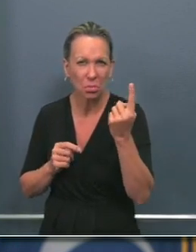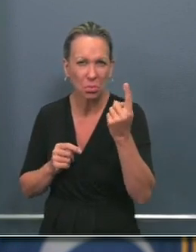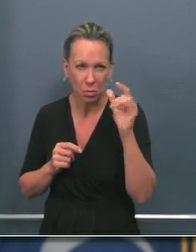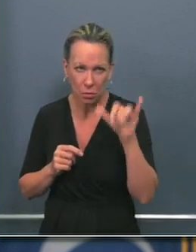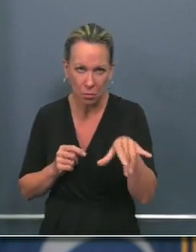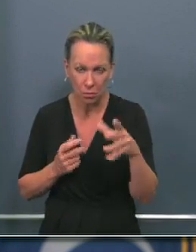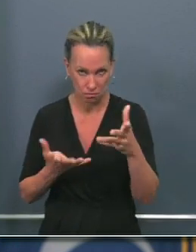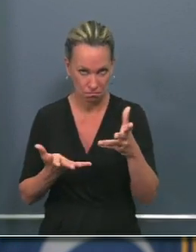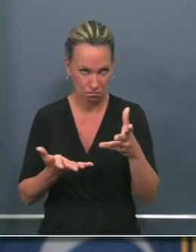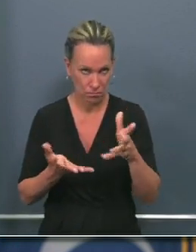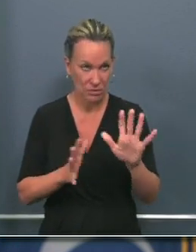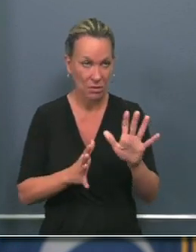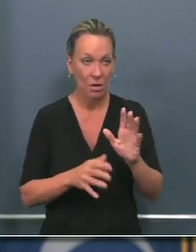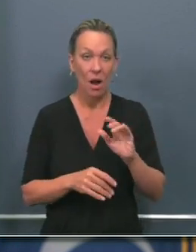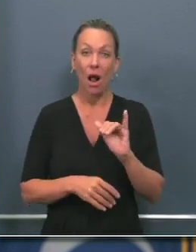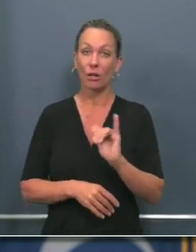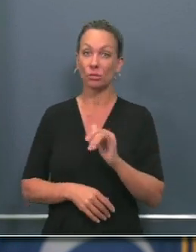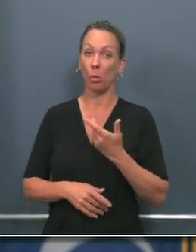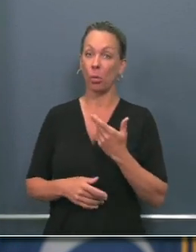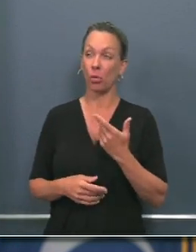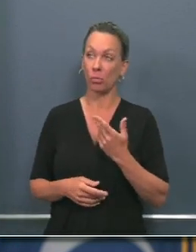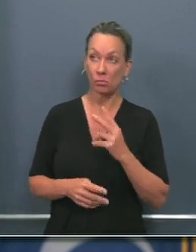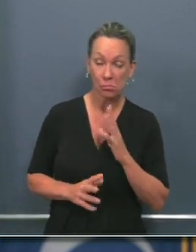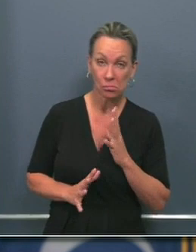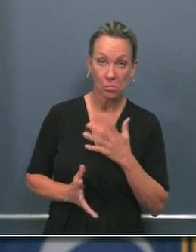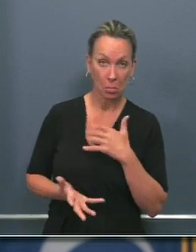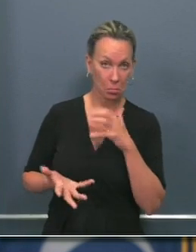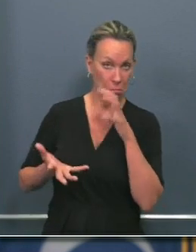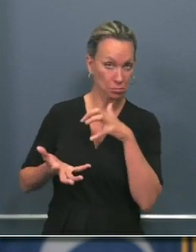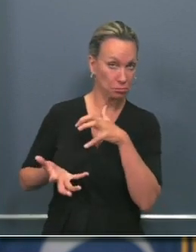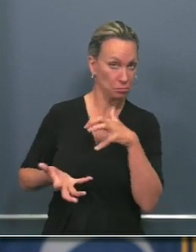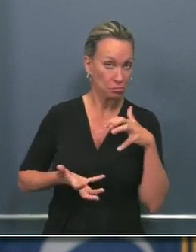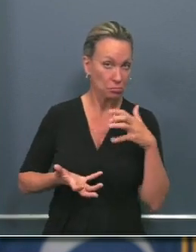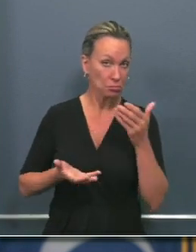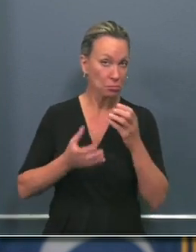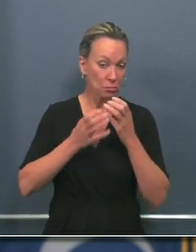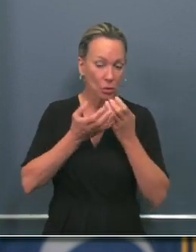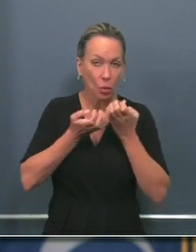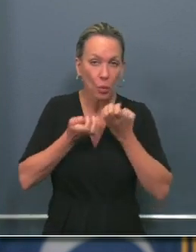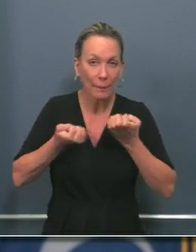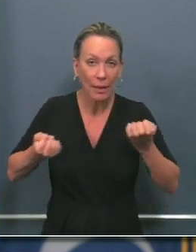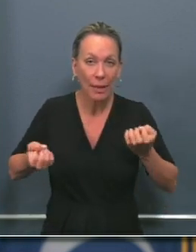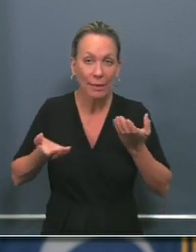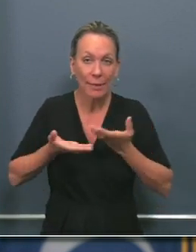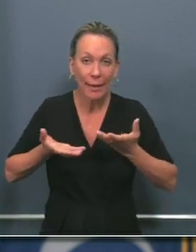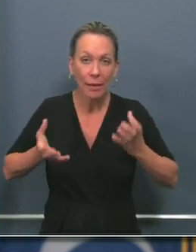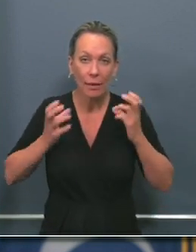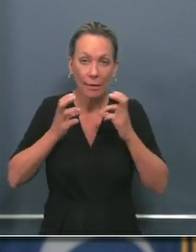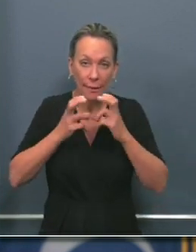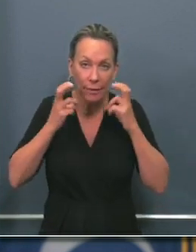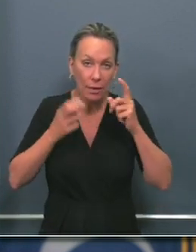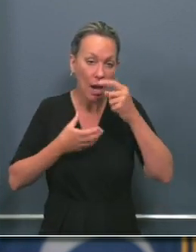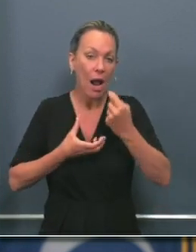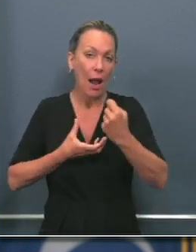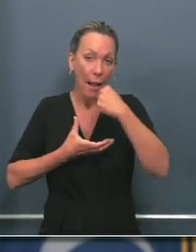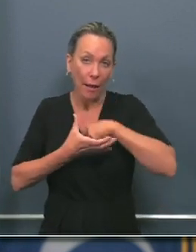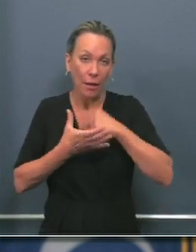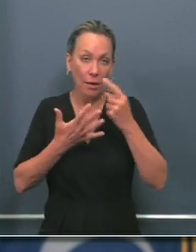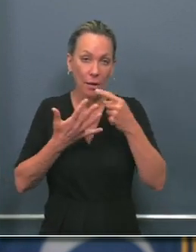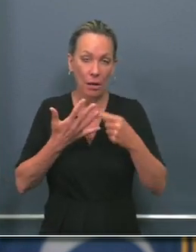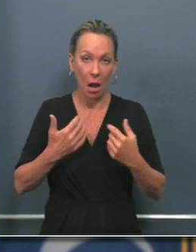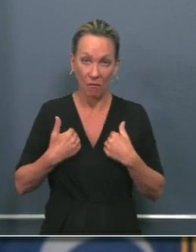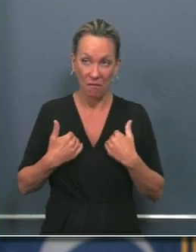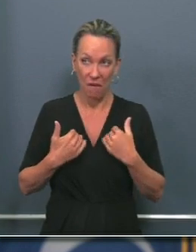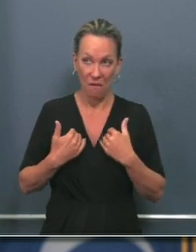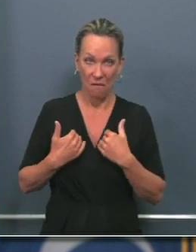of you have written a lot about, has made huge impact in our capacity to deliver the appropriate